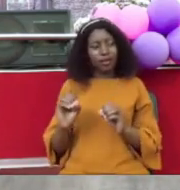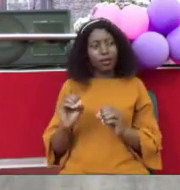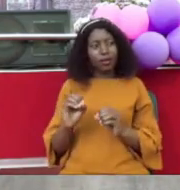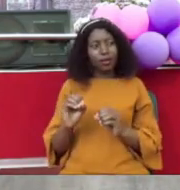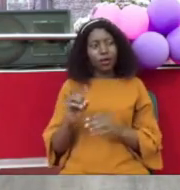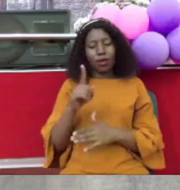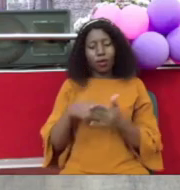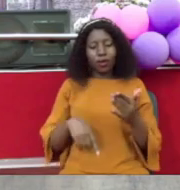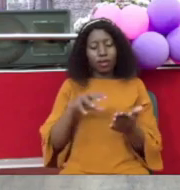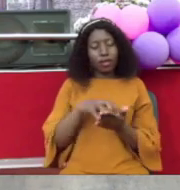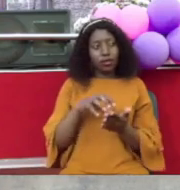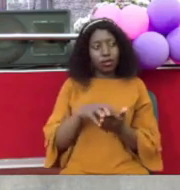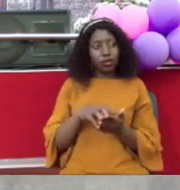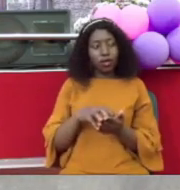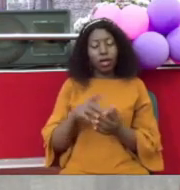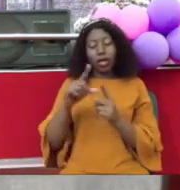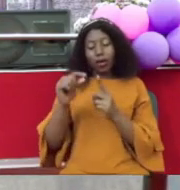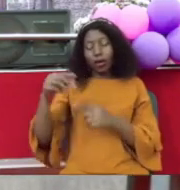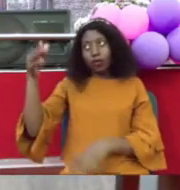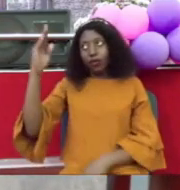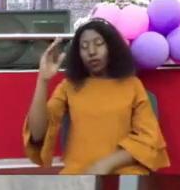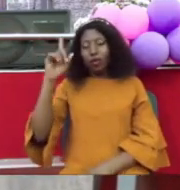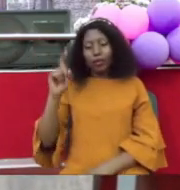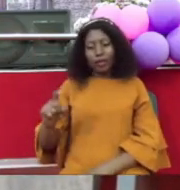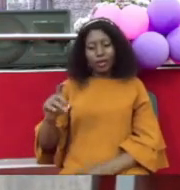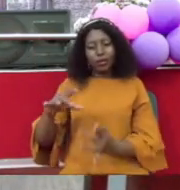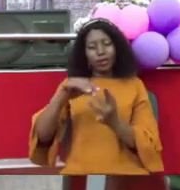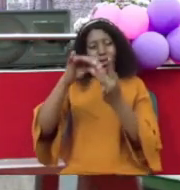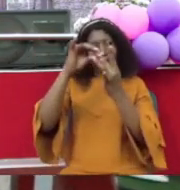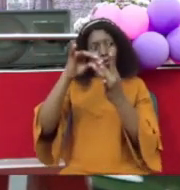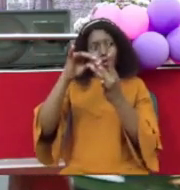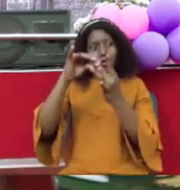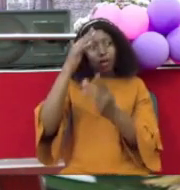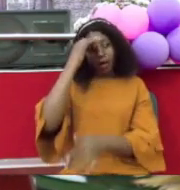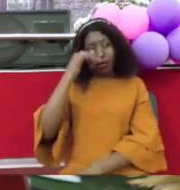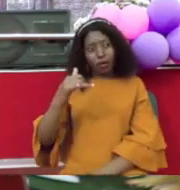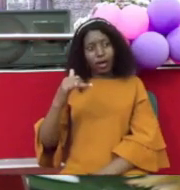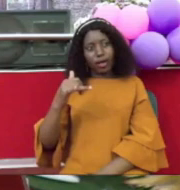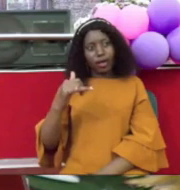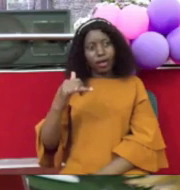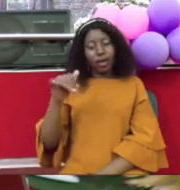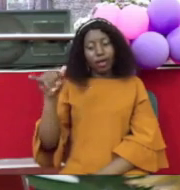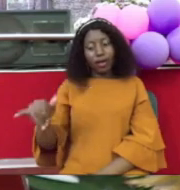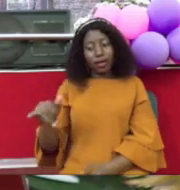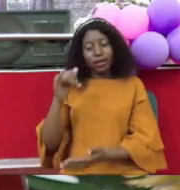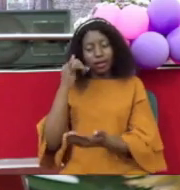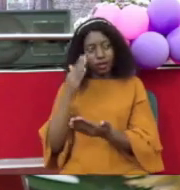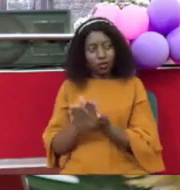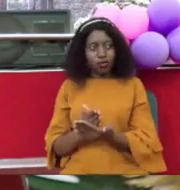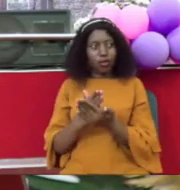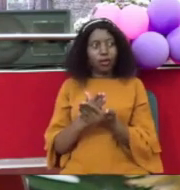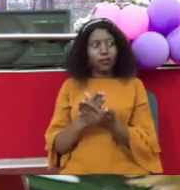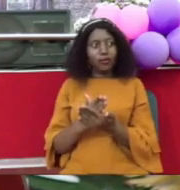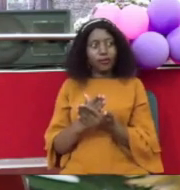neno la Mungu lazima liwe la kwanza. Because that is what is the truth. Sababu hiyo ndio ukweli.